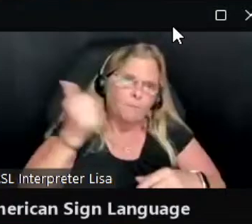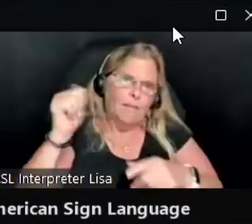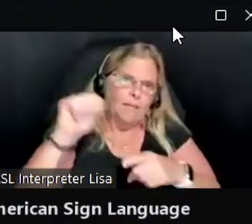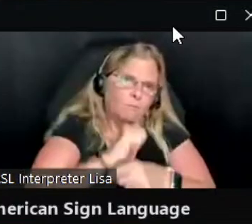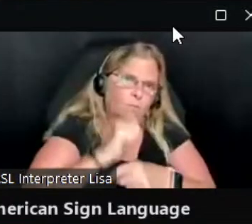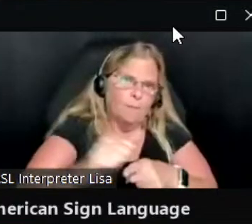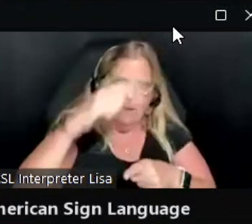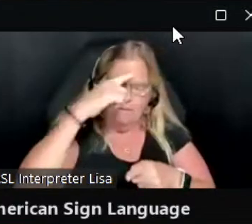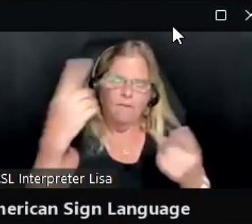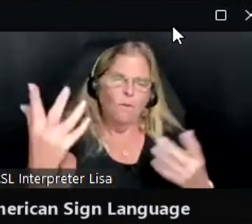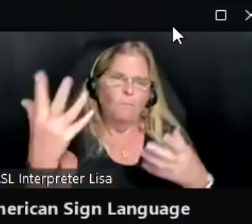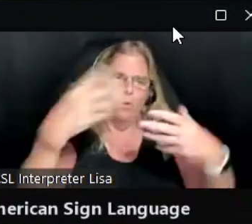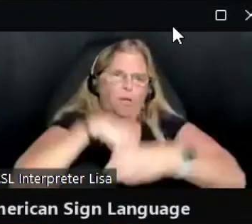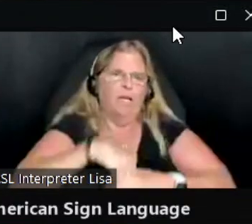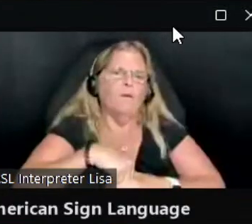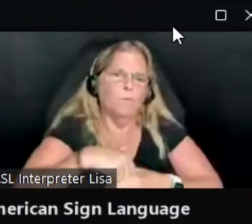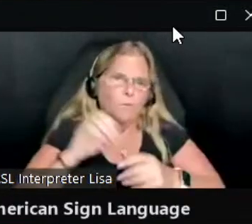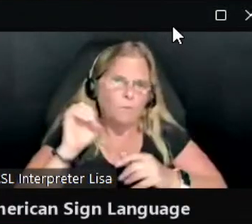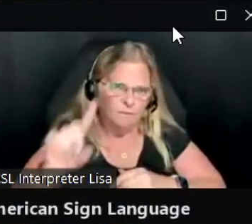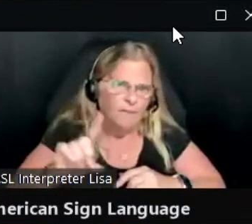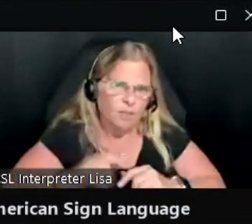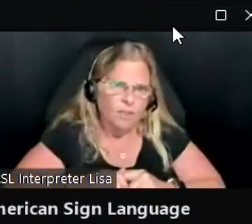inclusive education.